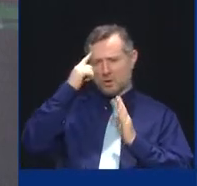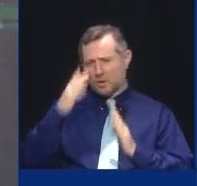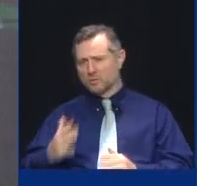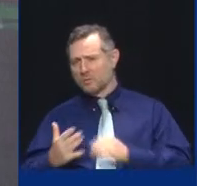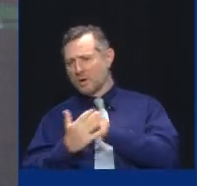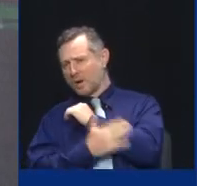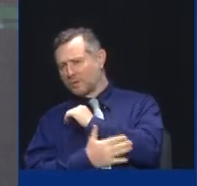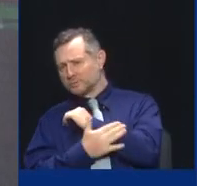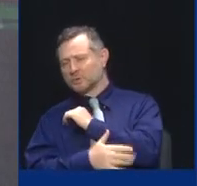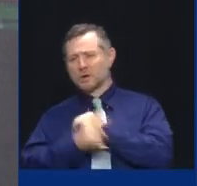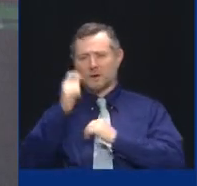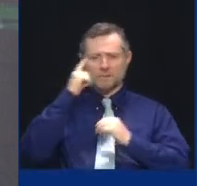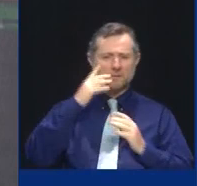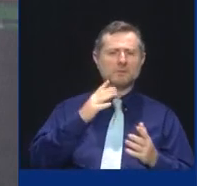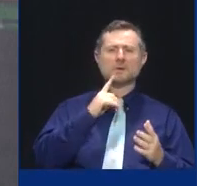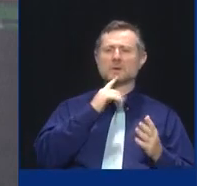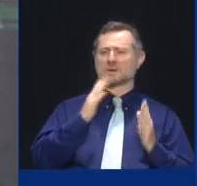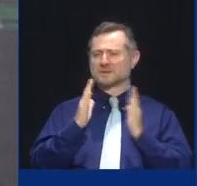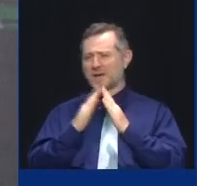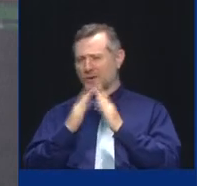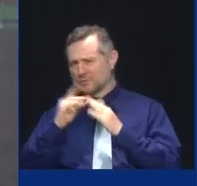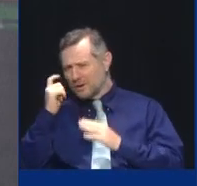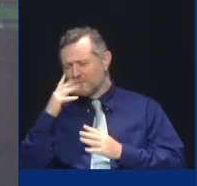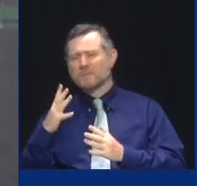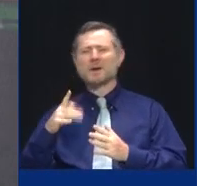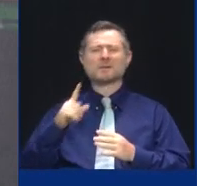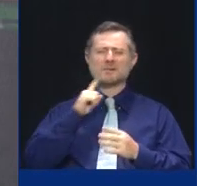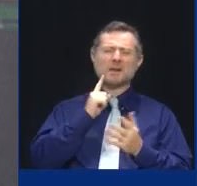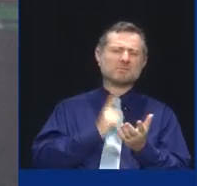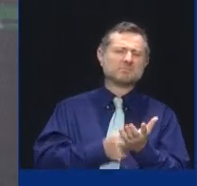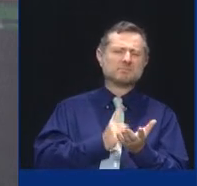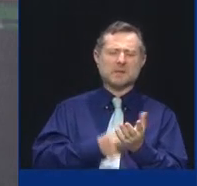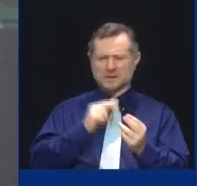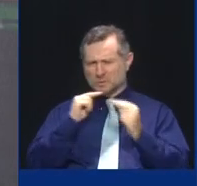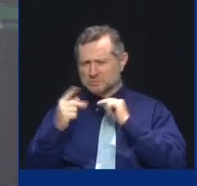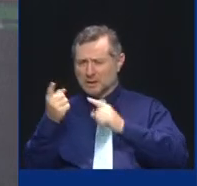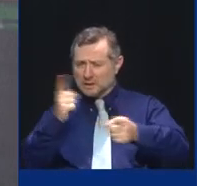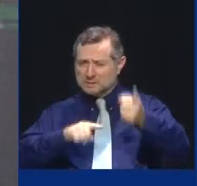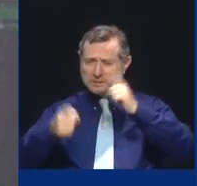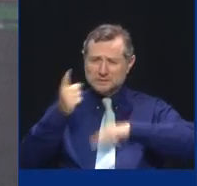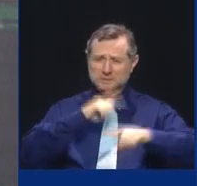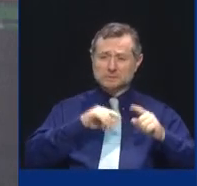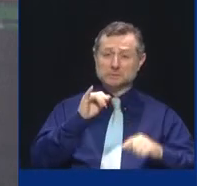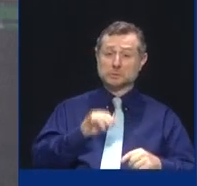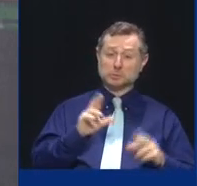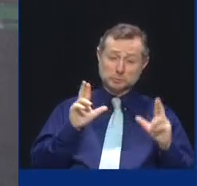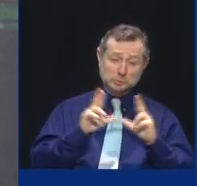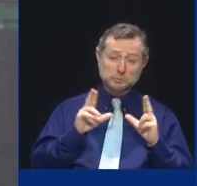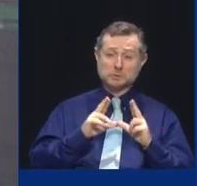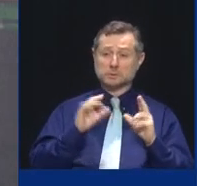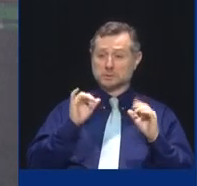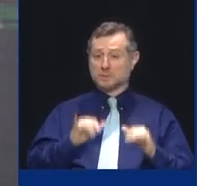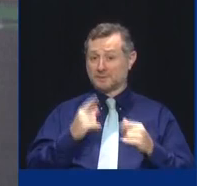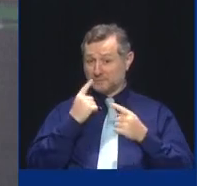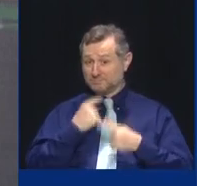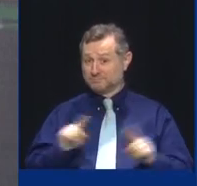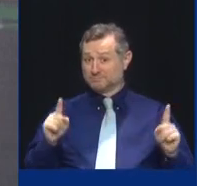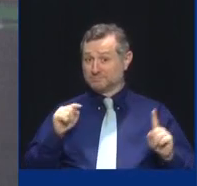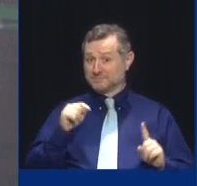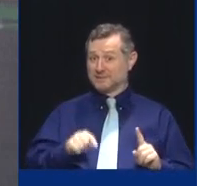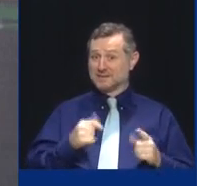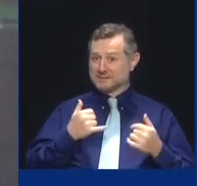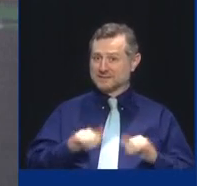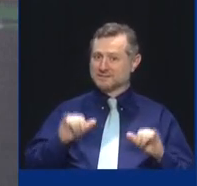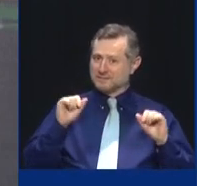towns and the villages and the cities. You have to work with labor. Can you do it? Can you do it? Can we still get big